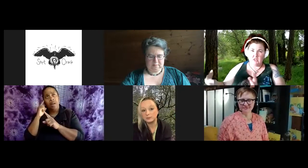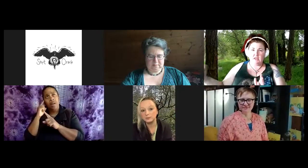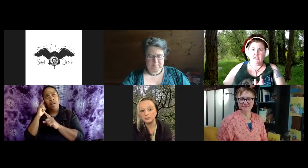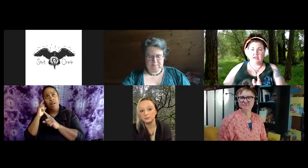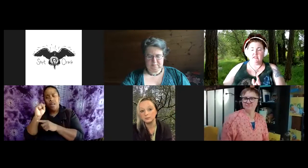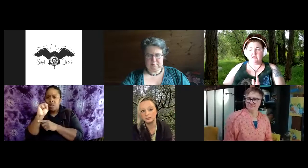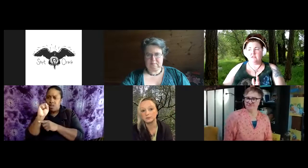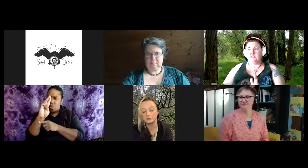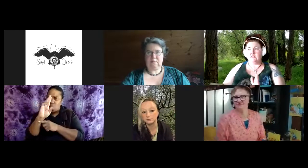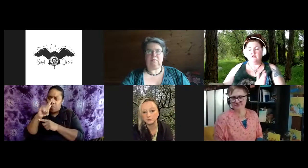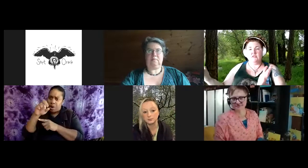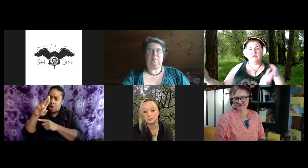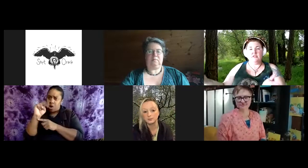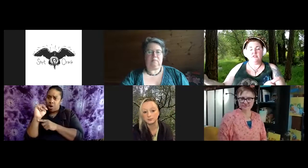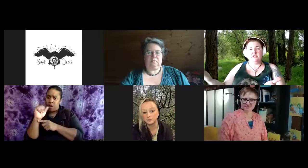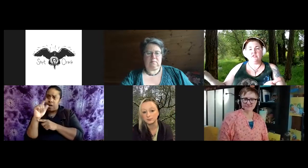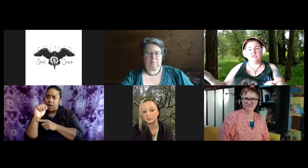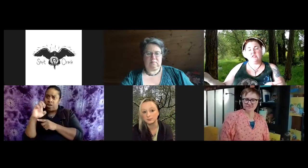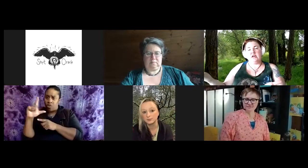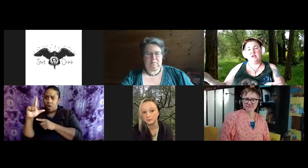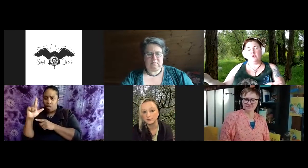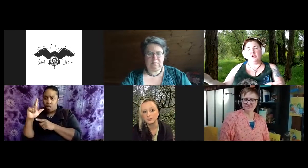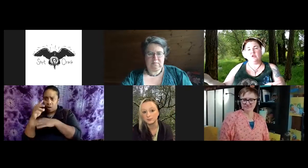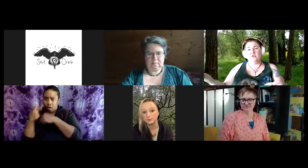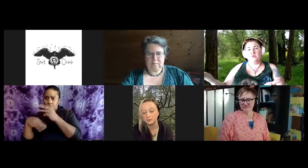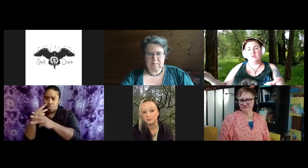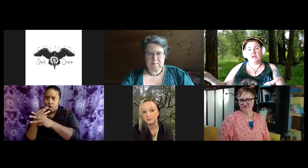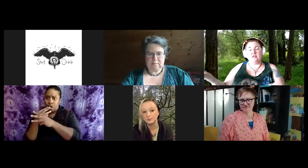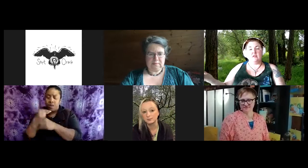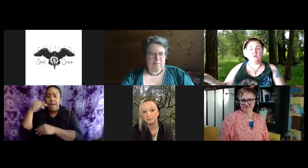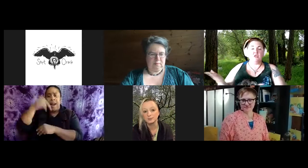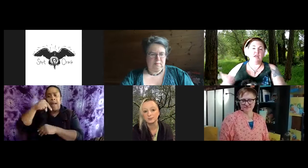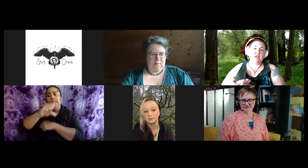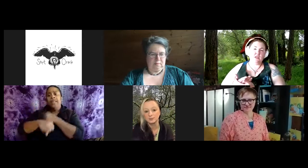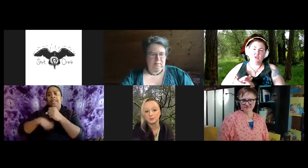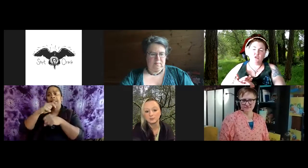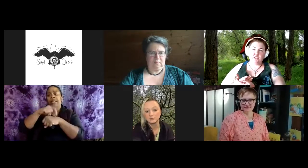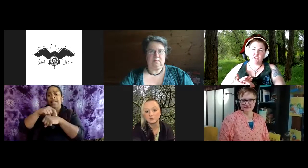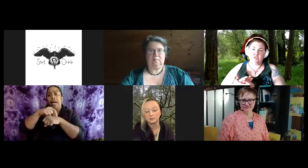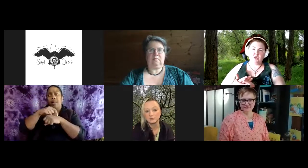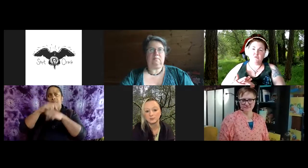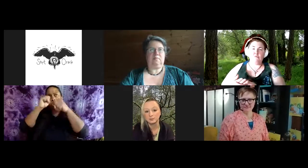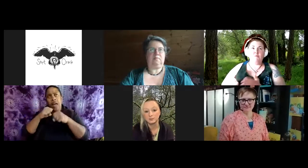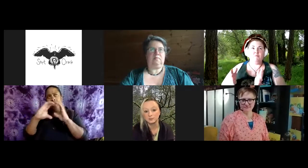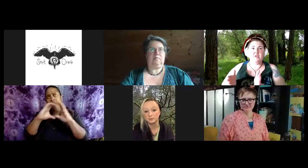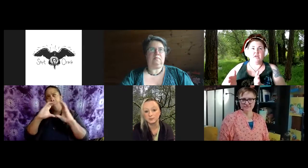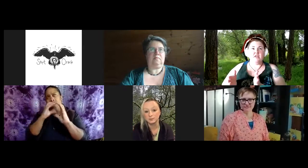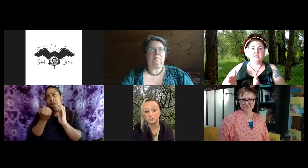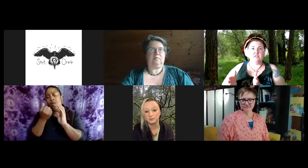supernatural. And this is just a time where you can communicate a little